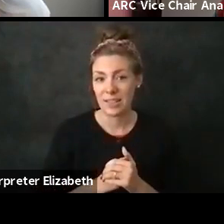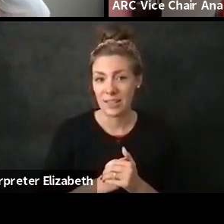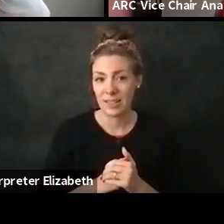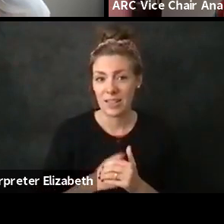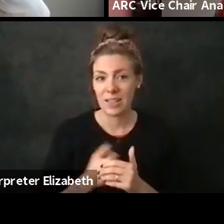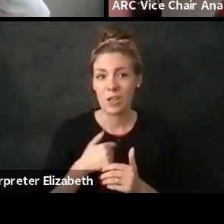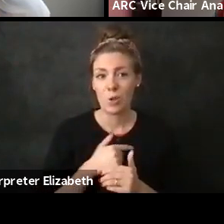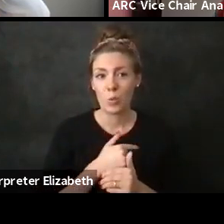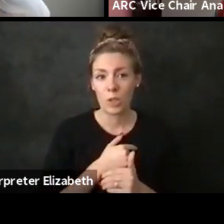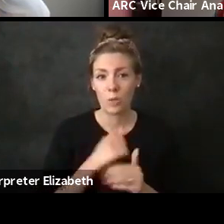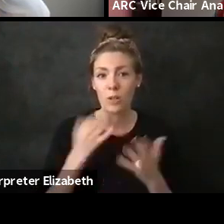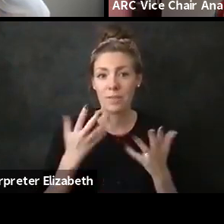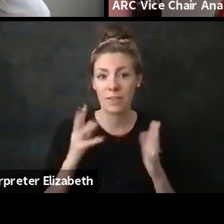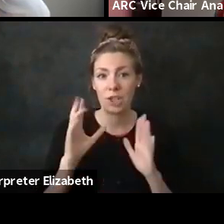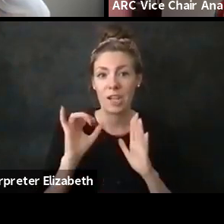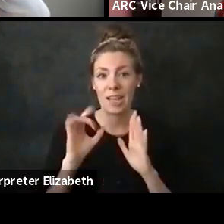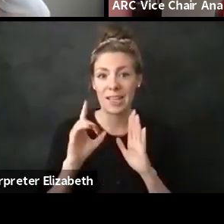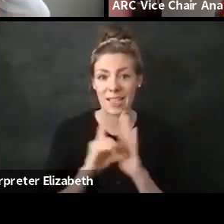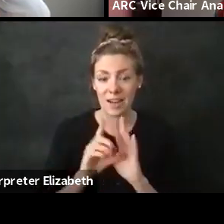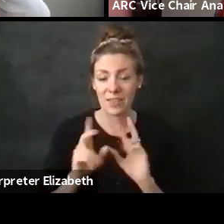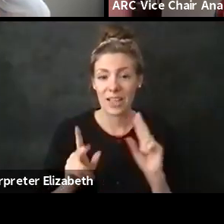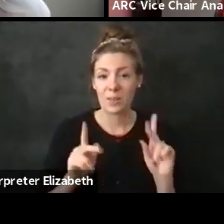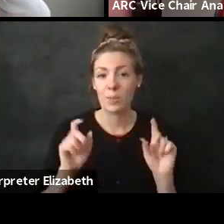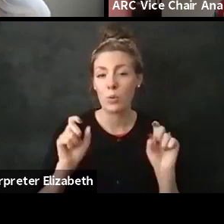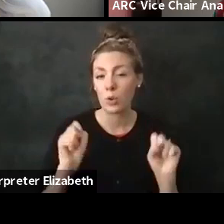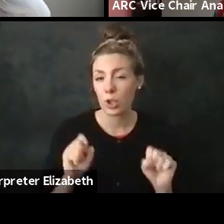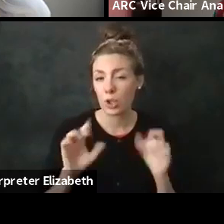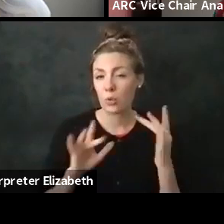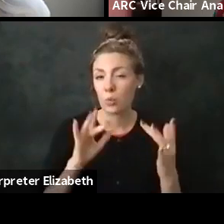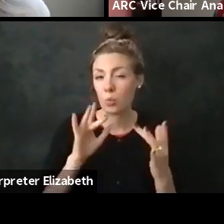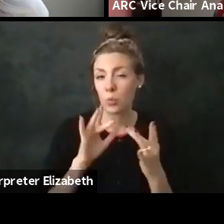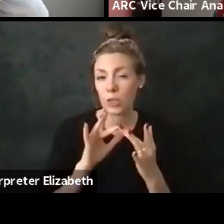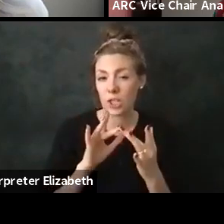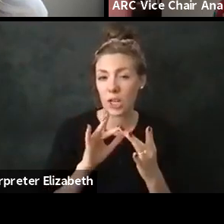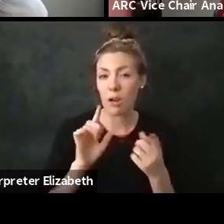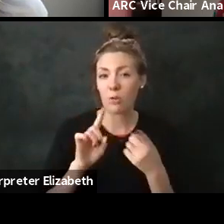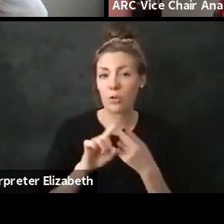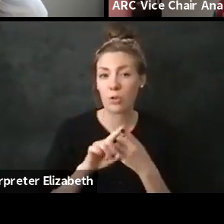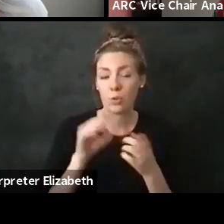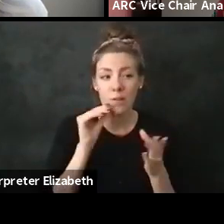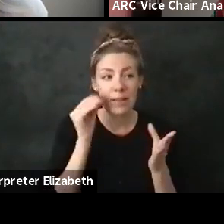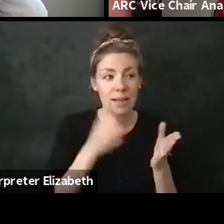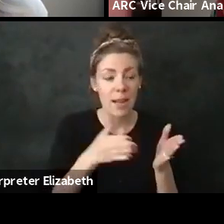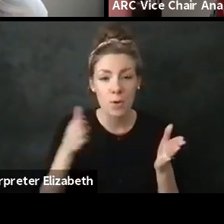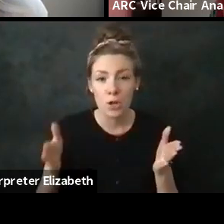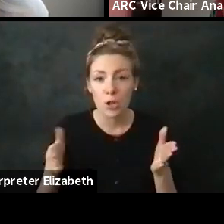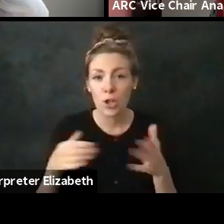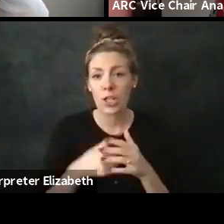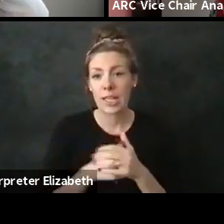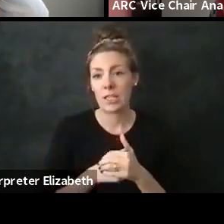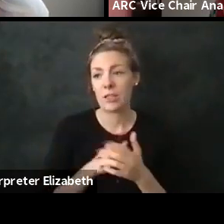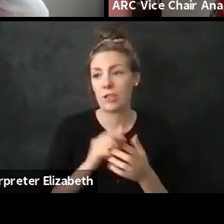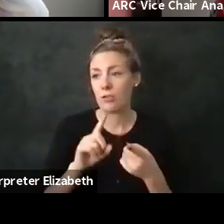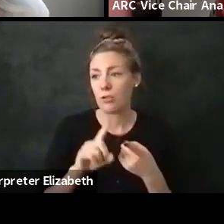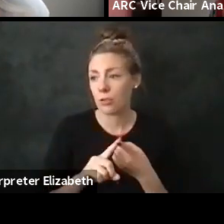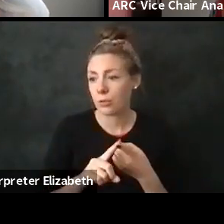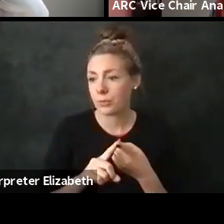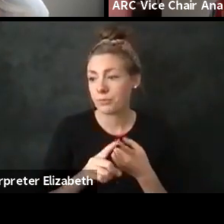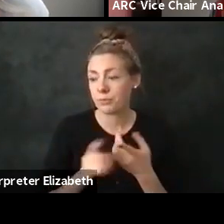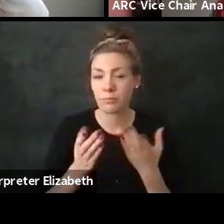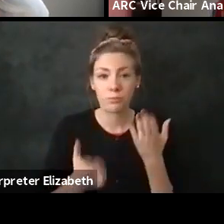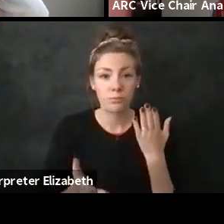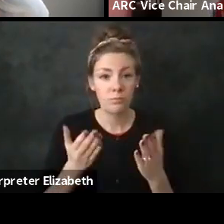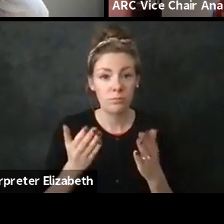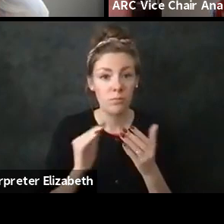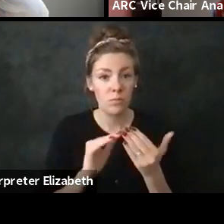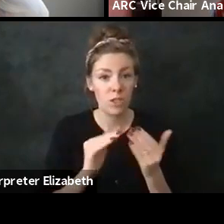were identified as people who could reach out to neighborhoods, to maybe even